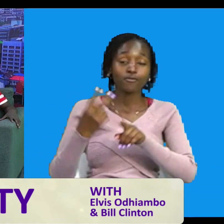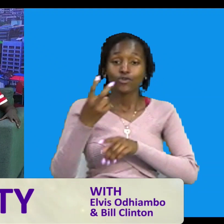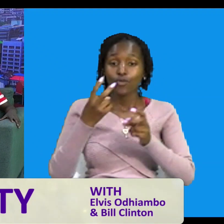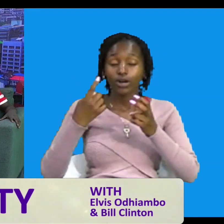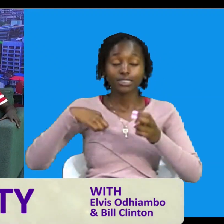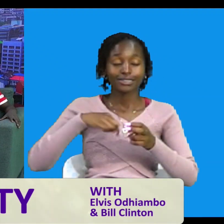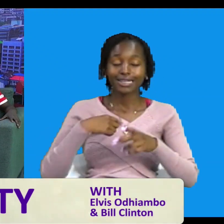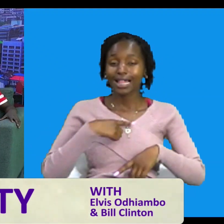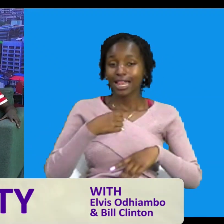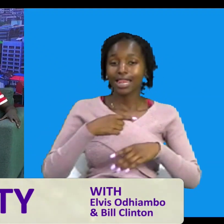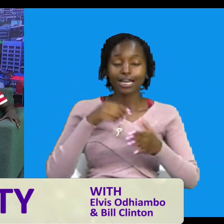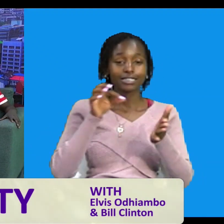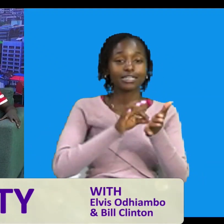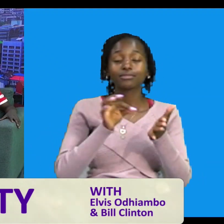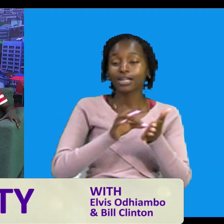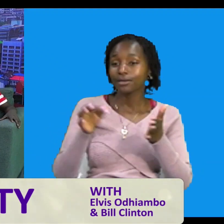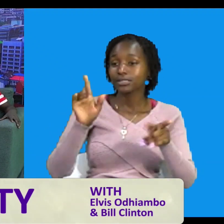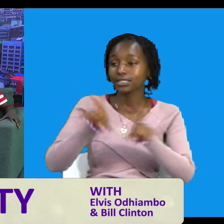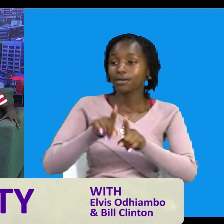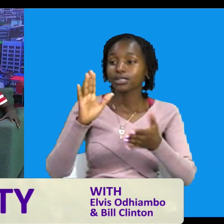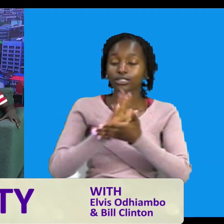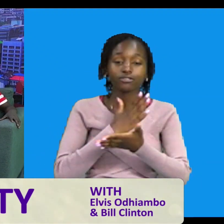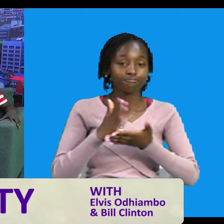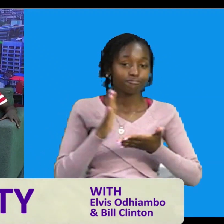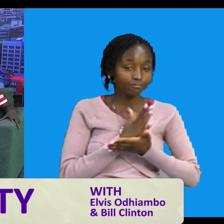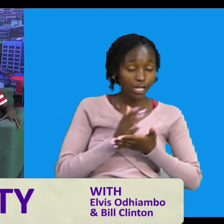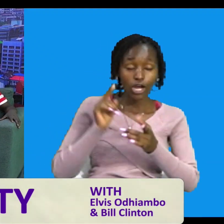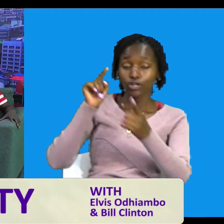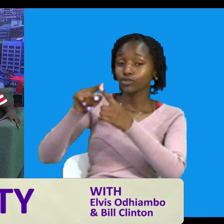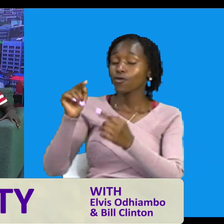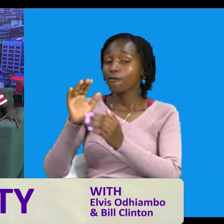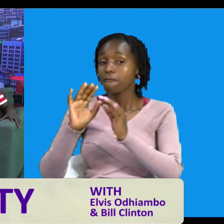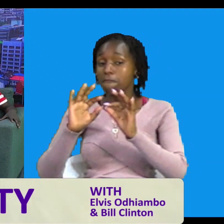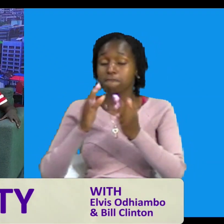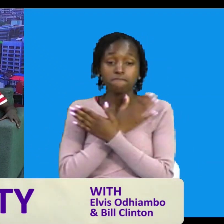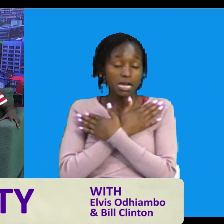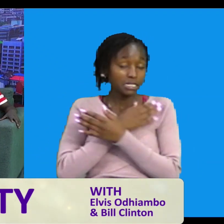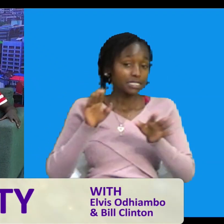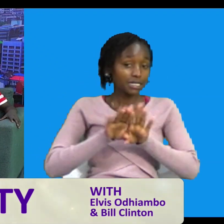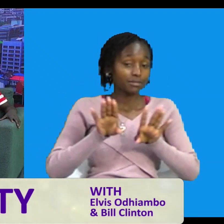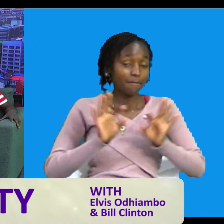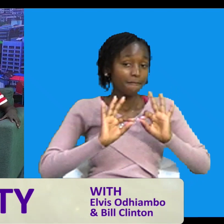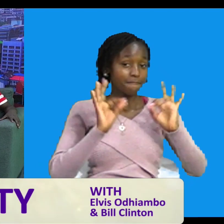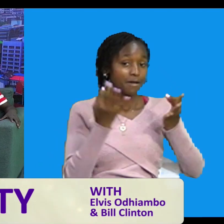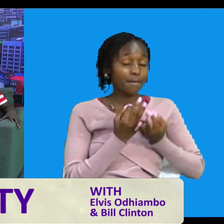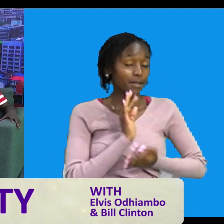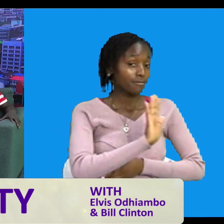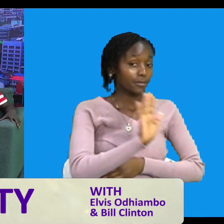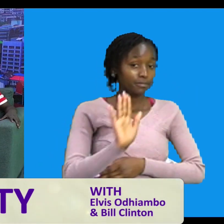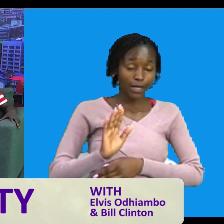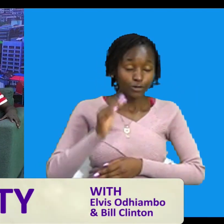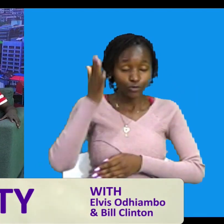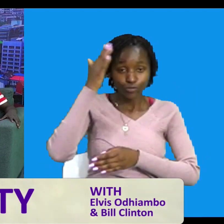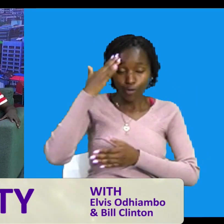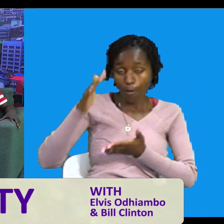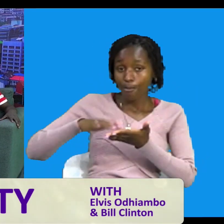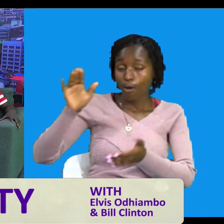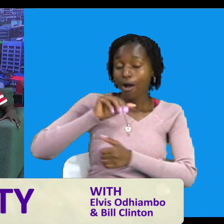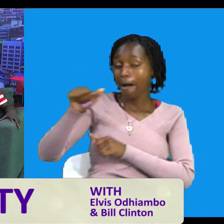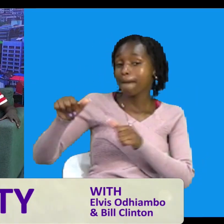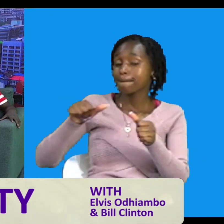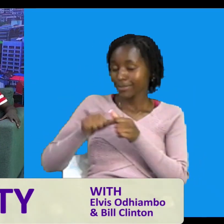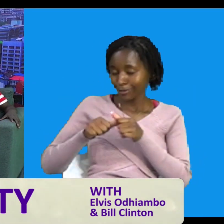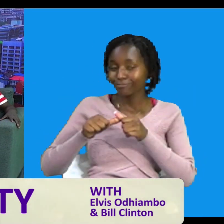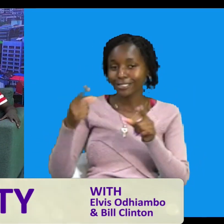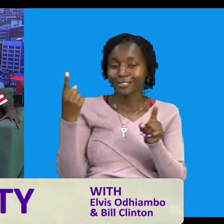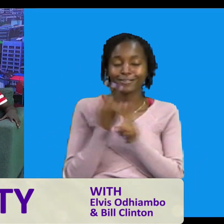Like, subscribe, and share as well to your friends and family, so that we can, be well informed as we give you more